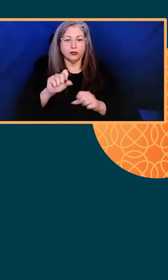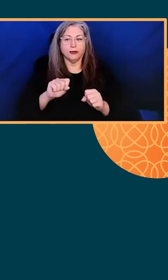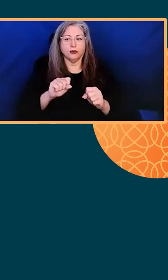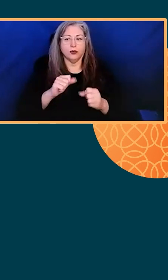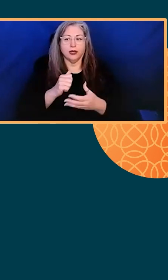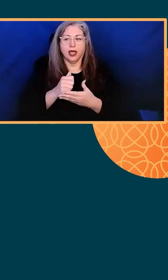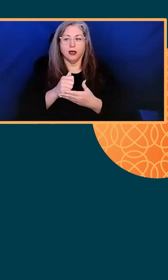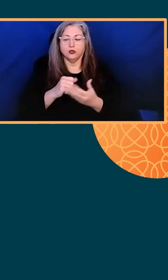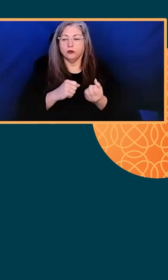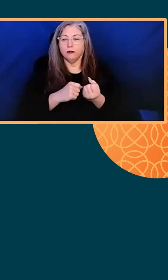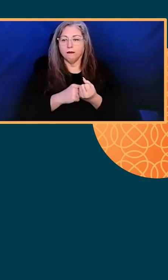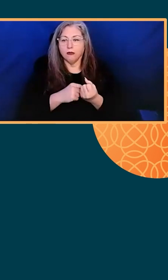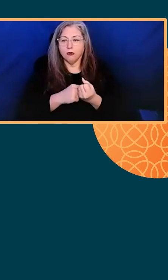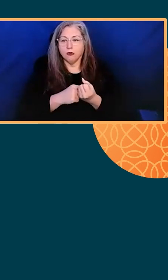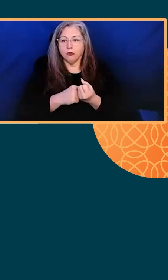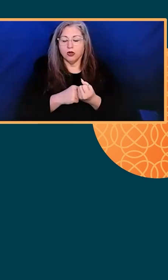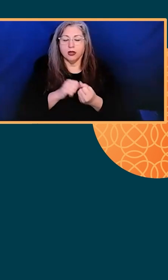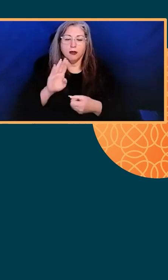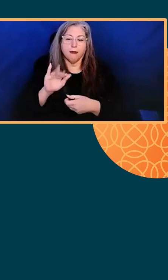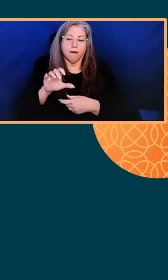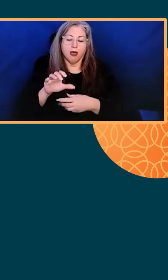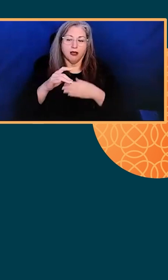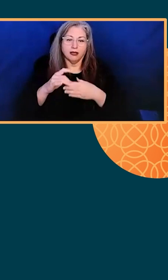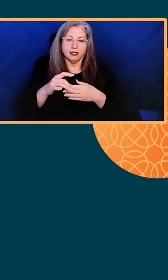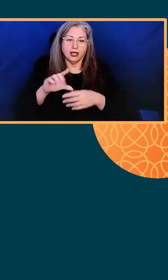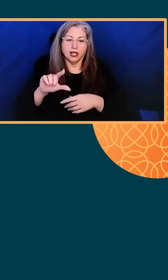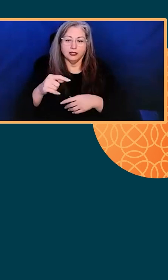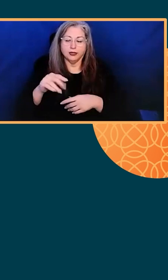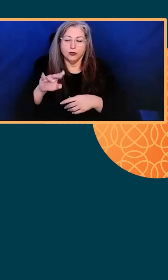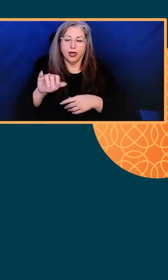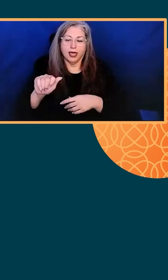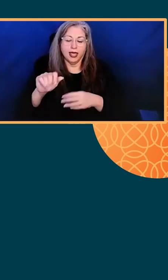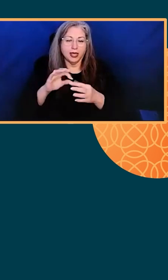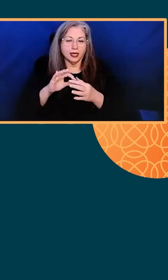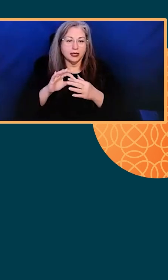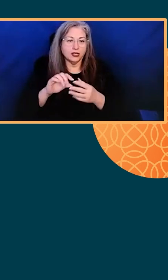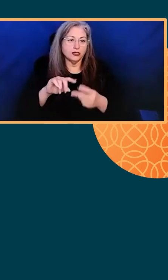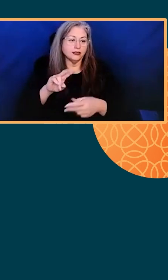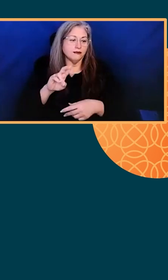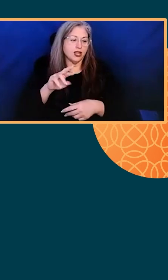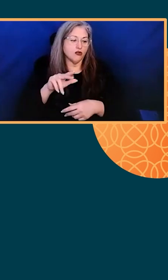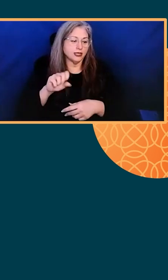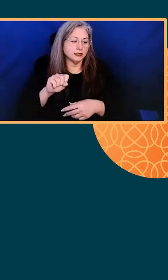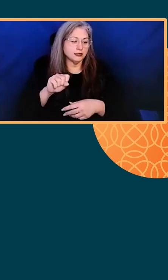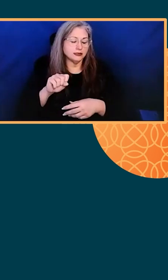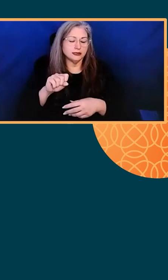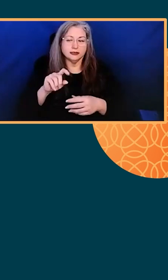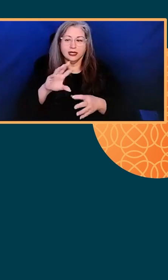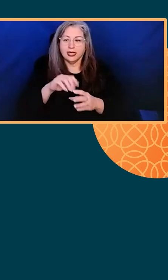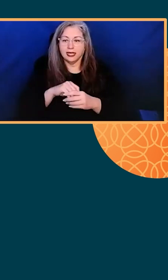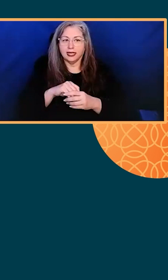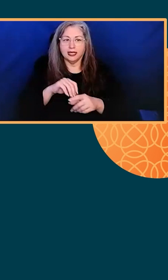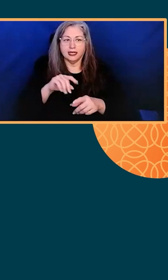to support BIPOC leaders, LGBTQIA leaders, veteran leaders within